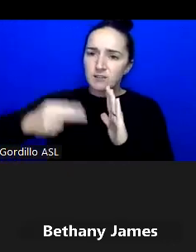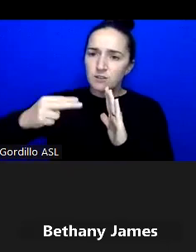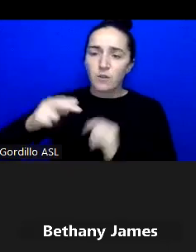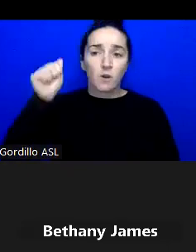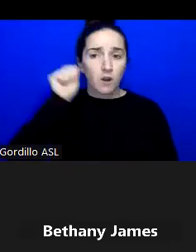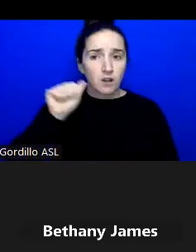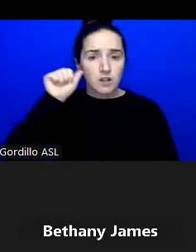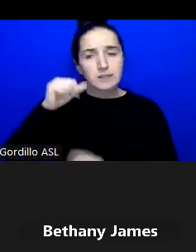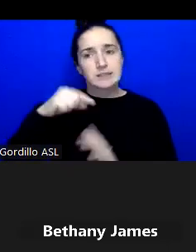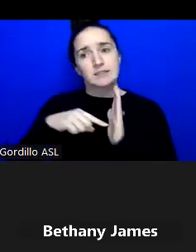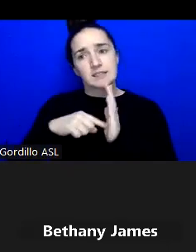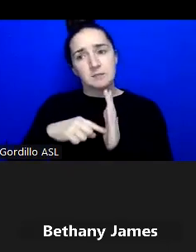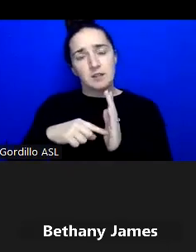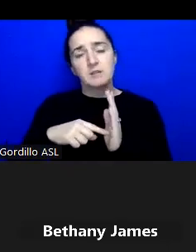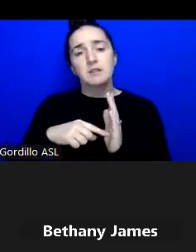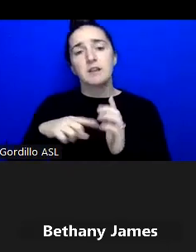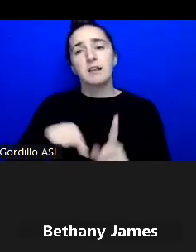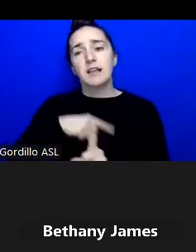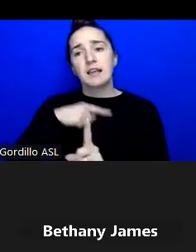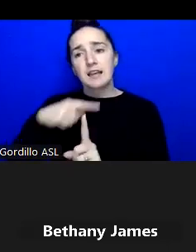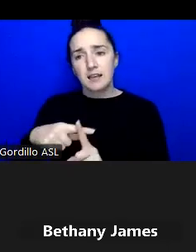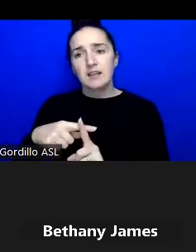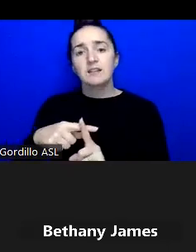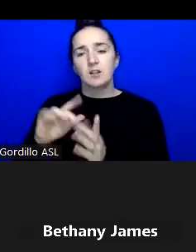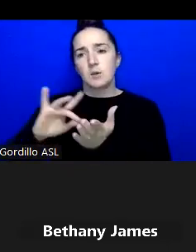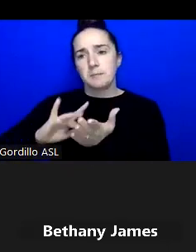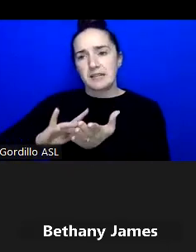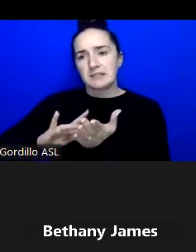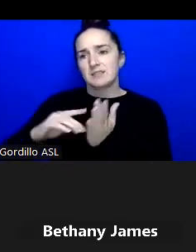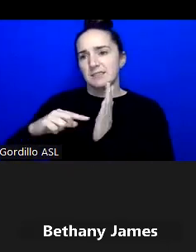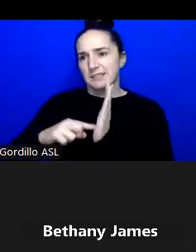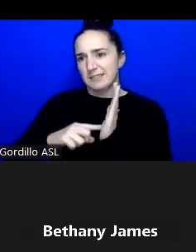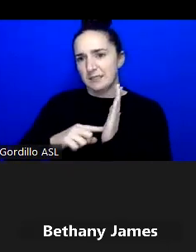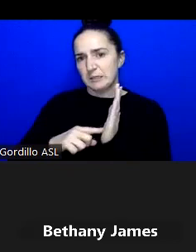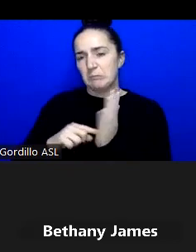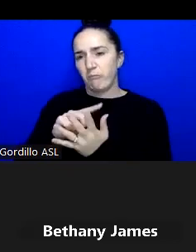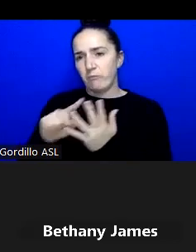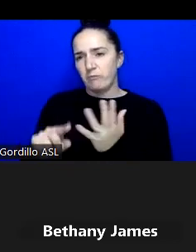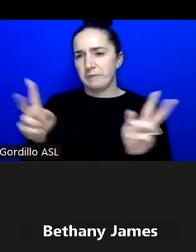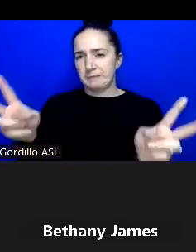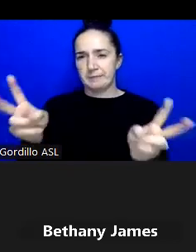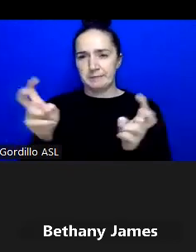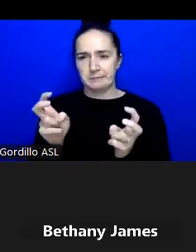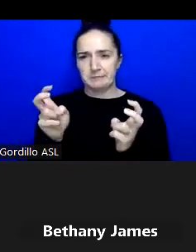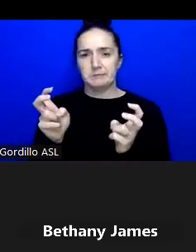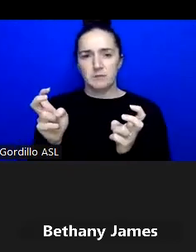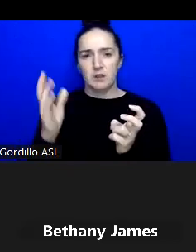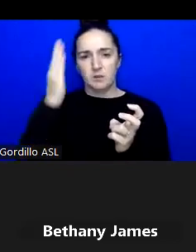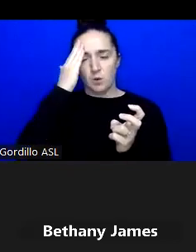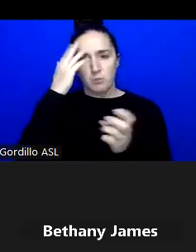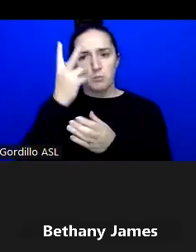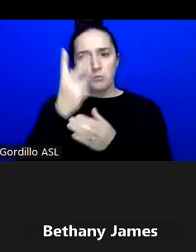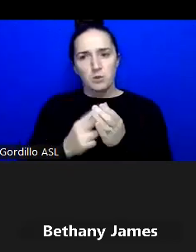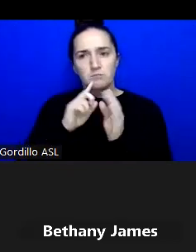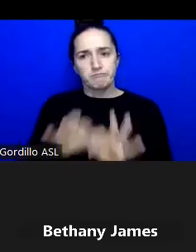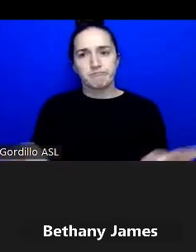symptoms and also their hearing or their medical symptoms is really important. There are a lot of comorbid conditions, which